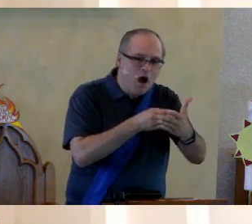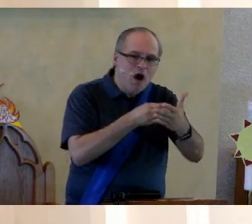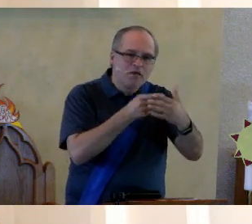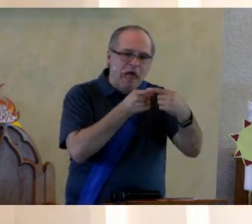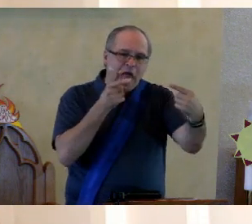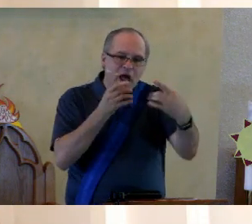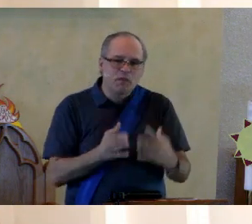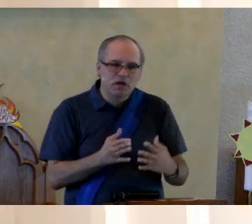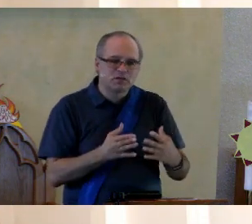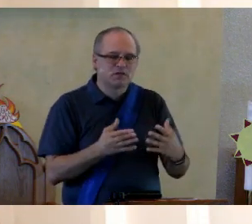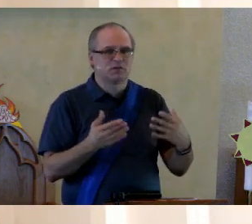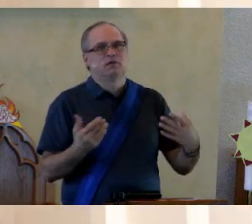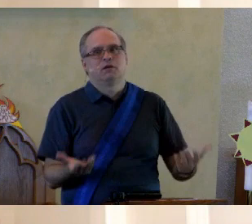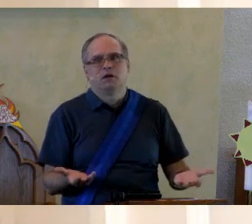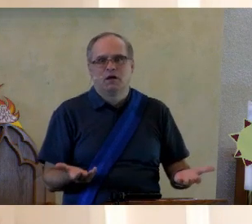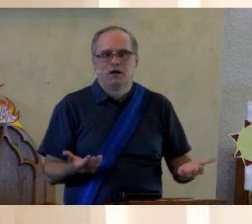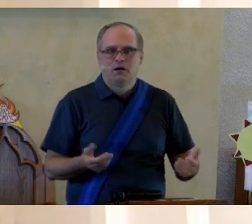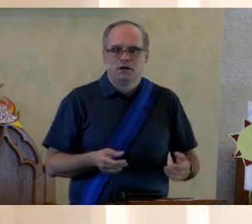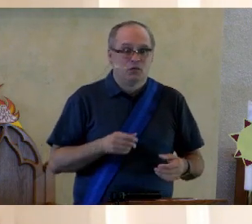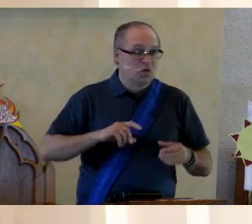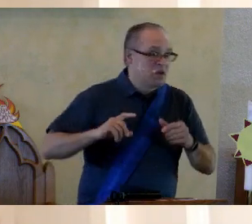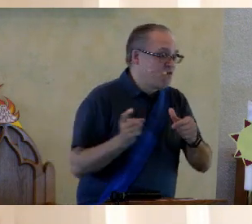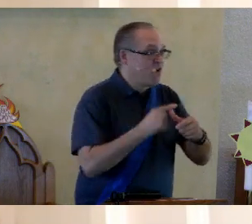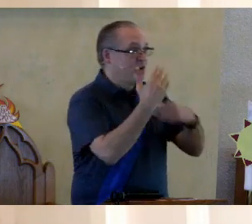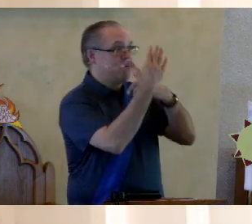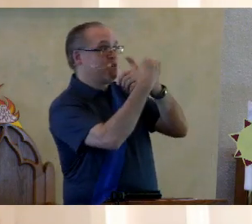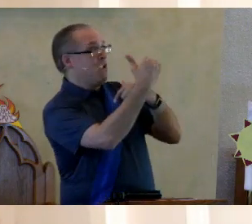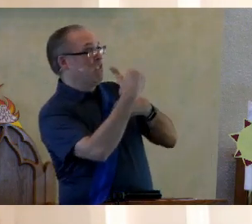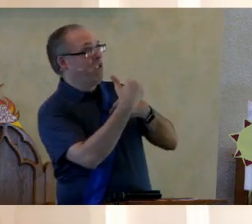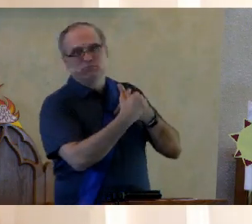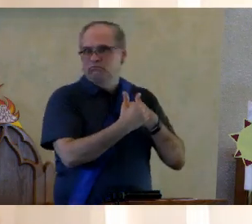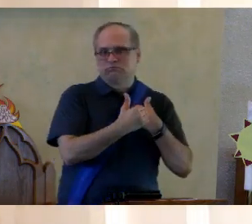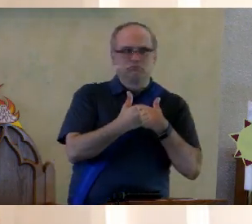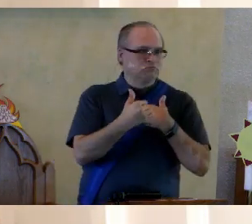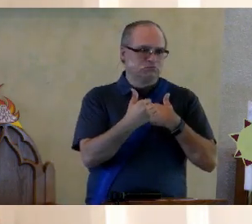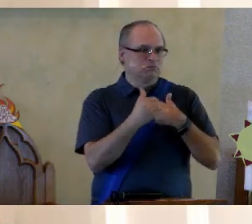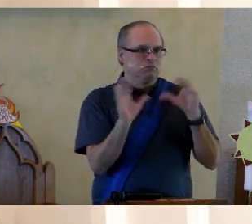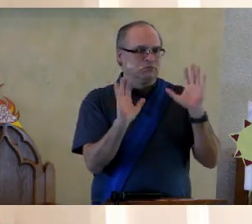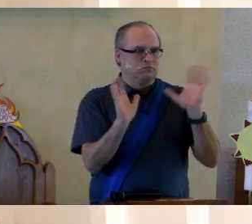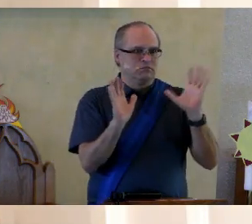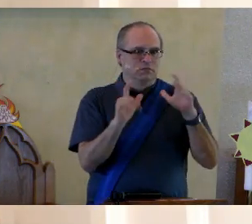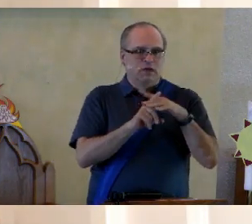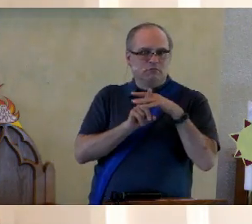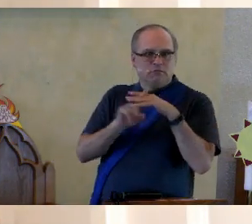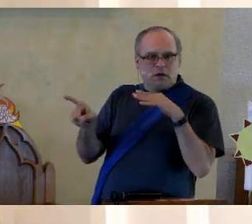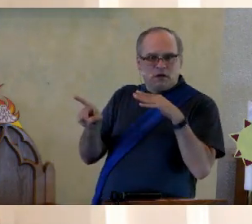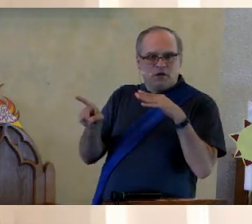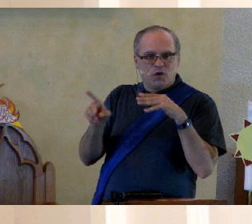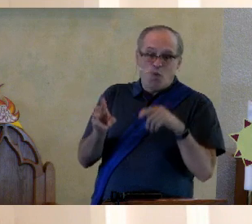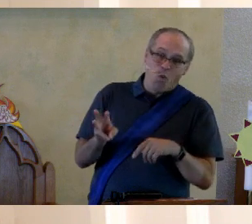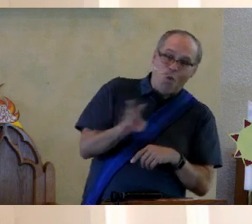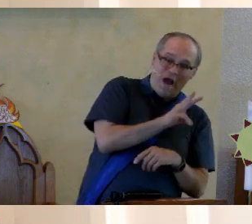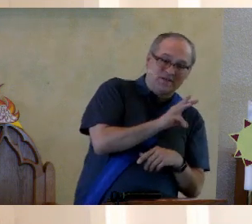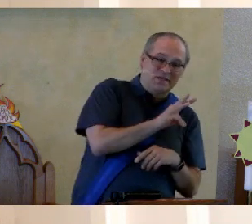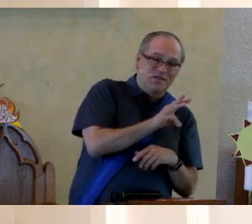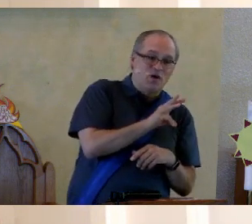this message, Jonah ignored the Lord's command and headed west, which is in the exact opposite direction of